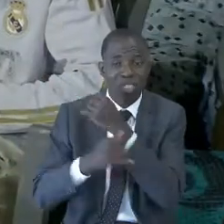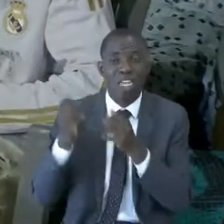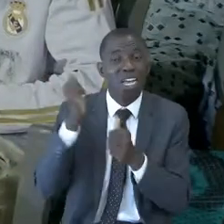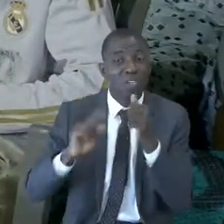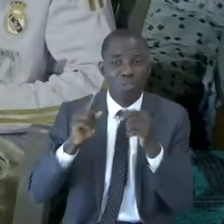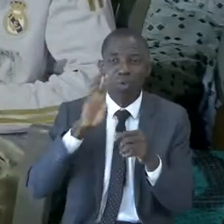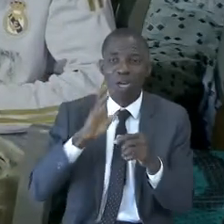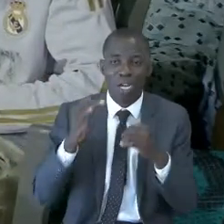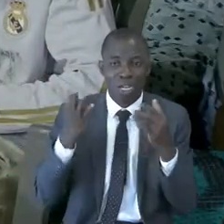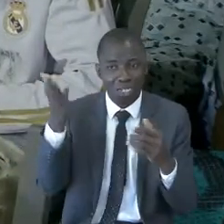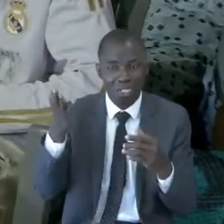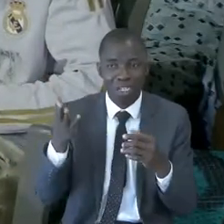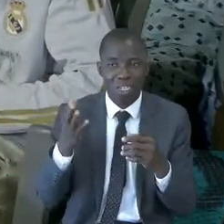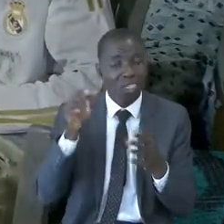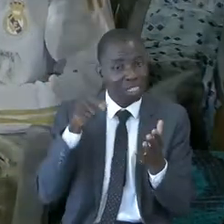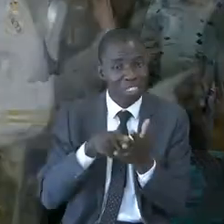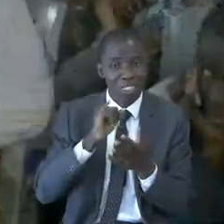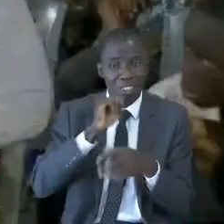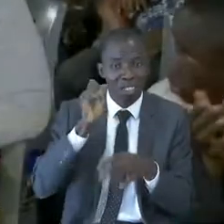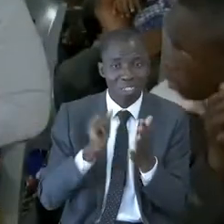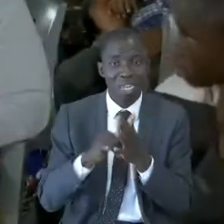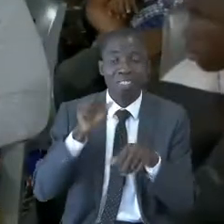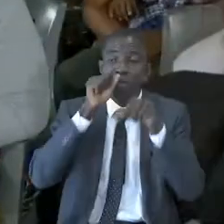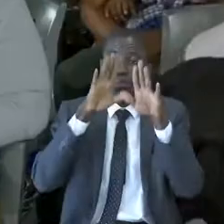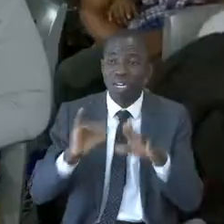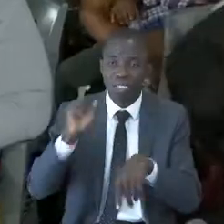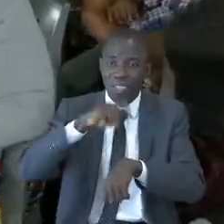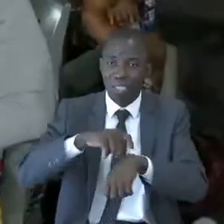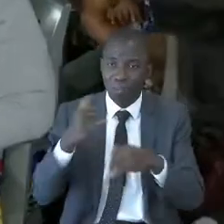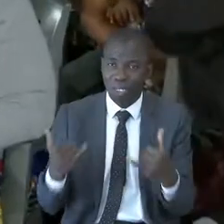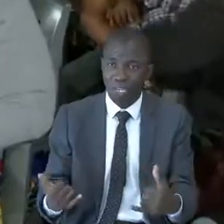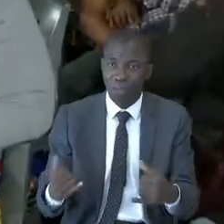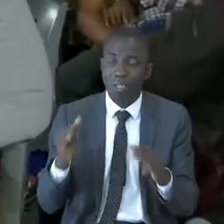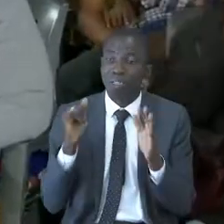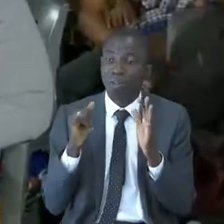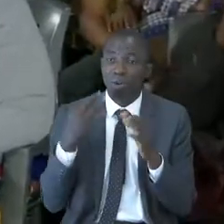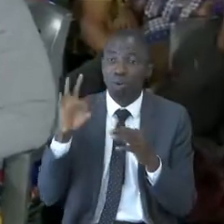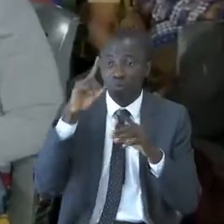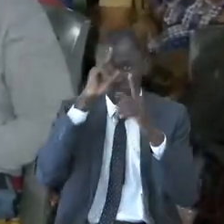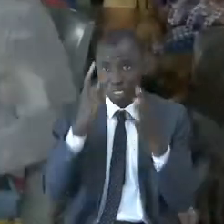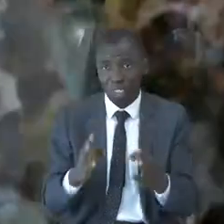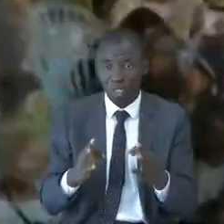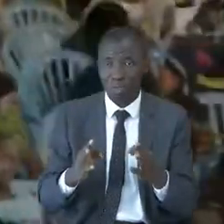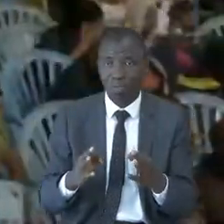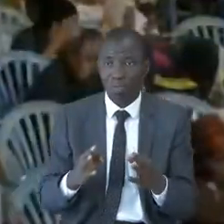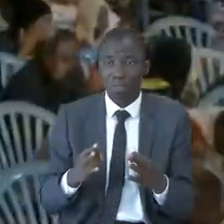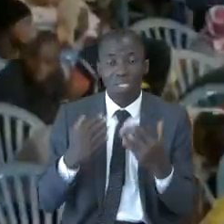are. This is that blessed moment of decision. Thank you there. God